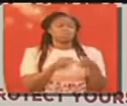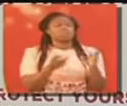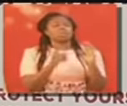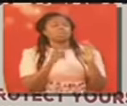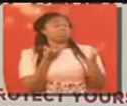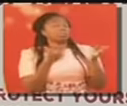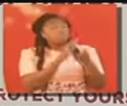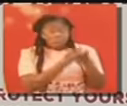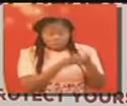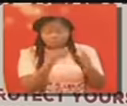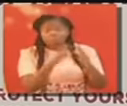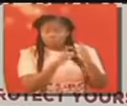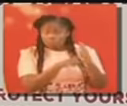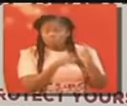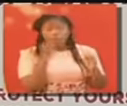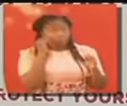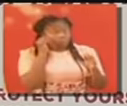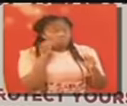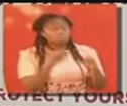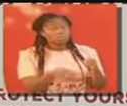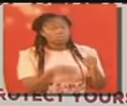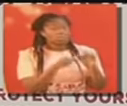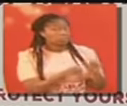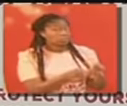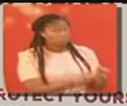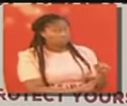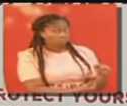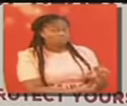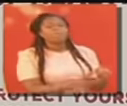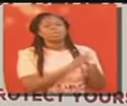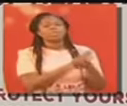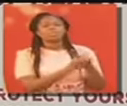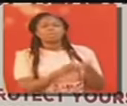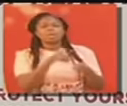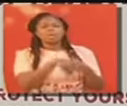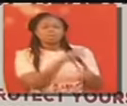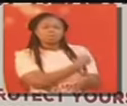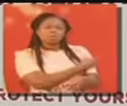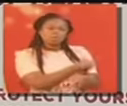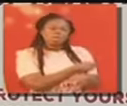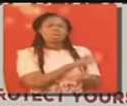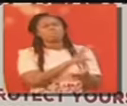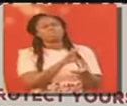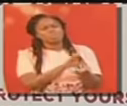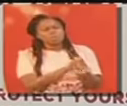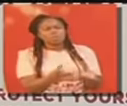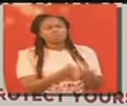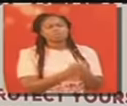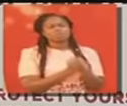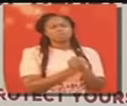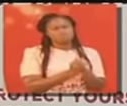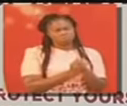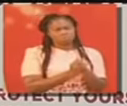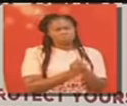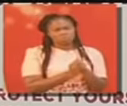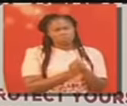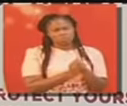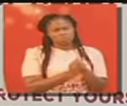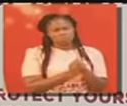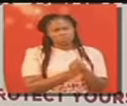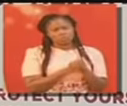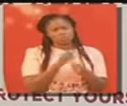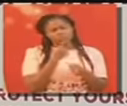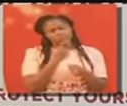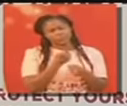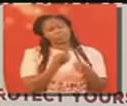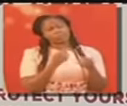at hospitalized institutions. There have been 78 deaths, and again, we extend our condolences